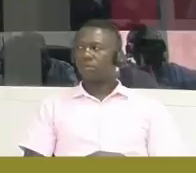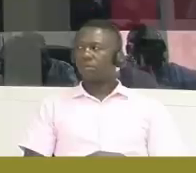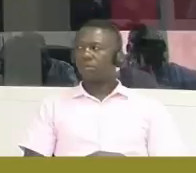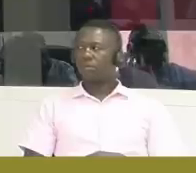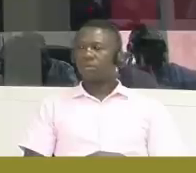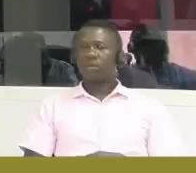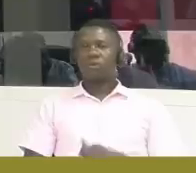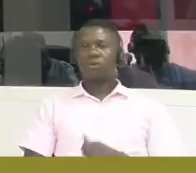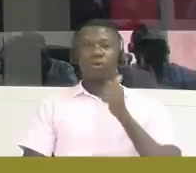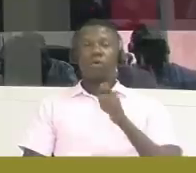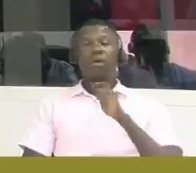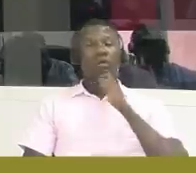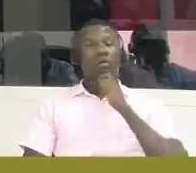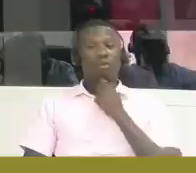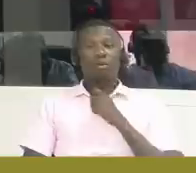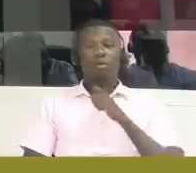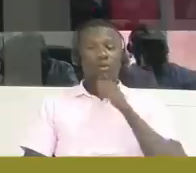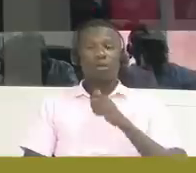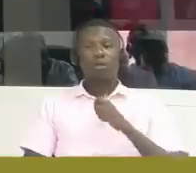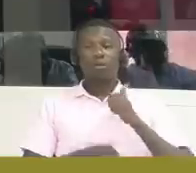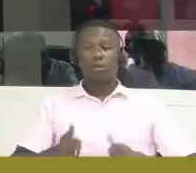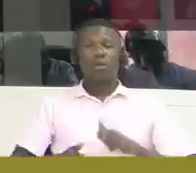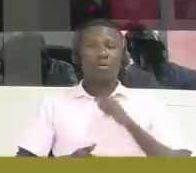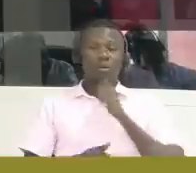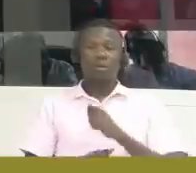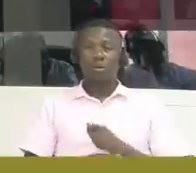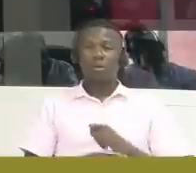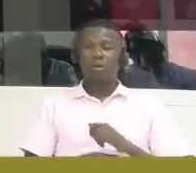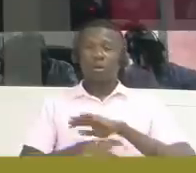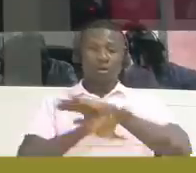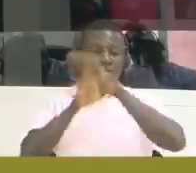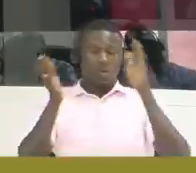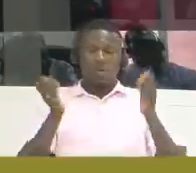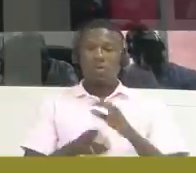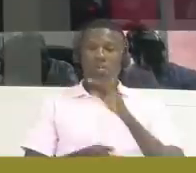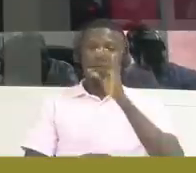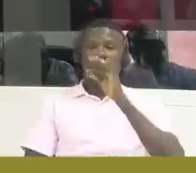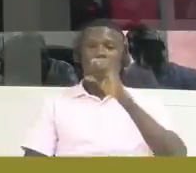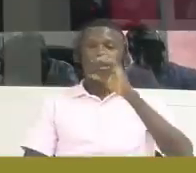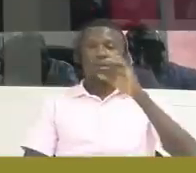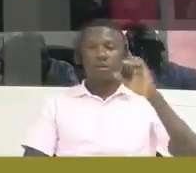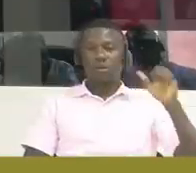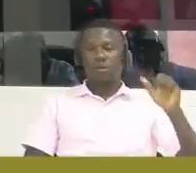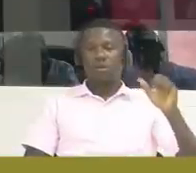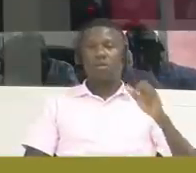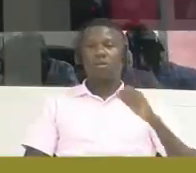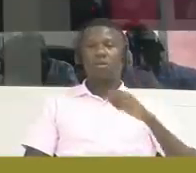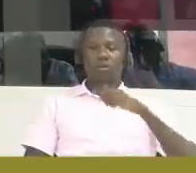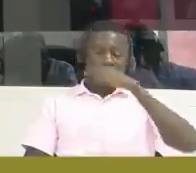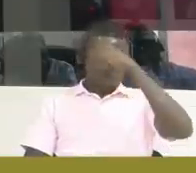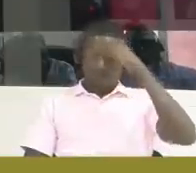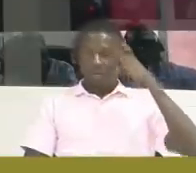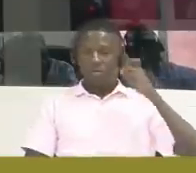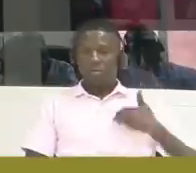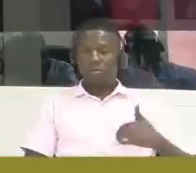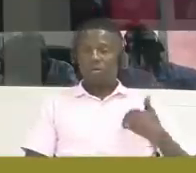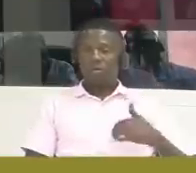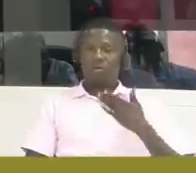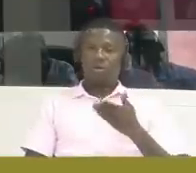Good afternoon, Mr. Chairman, and all TRRC staff. I have a very short remarks to